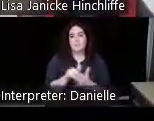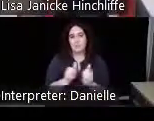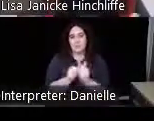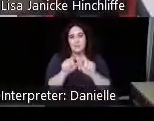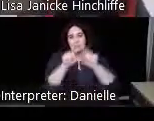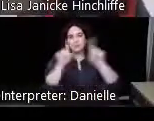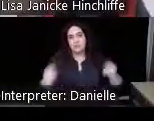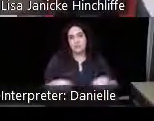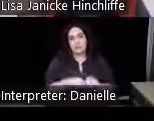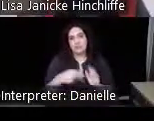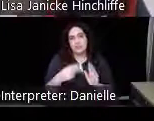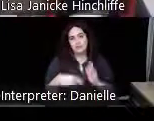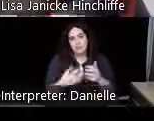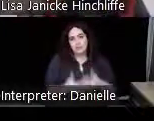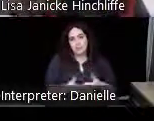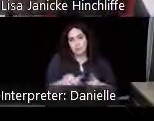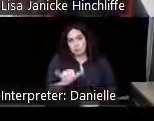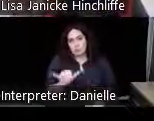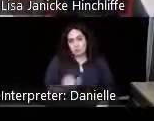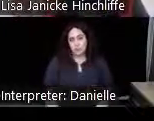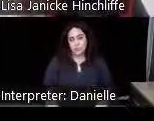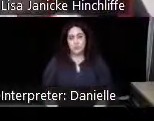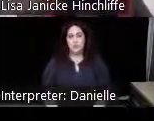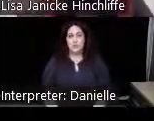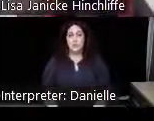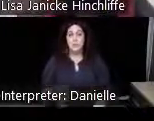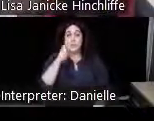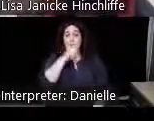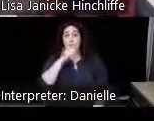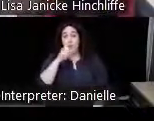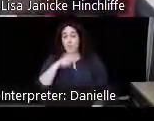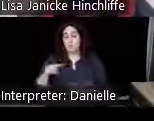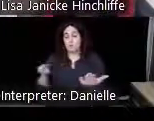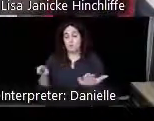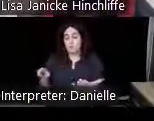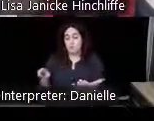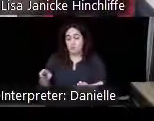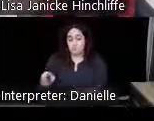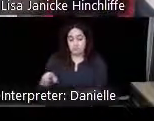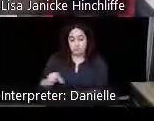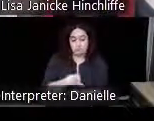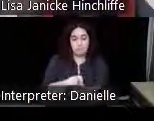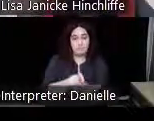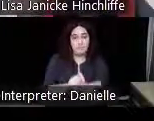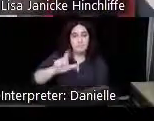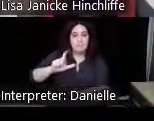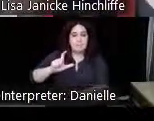if you can't know that something's there until your mouse glides over it, it's essentially not accessible.